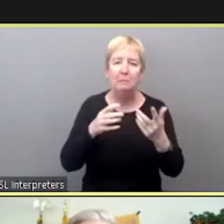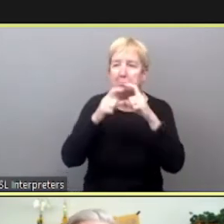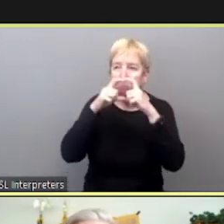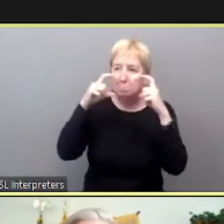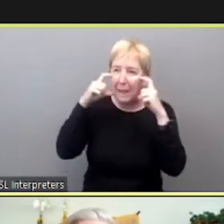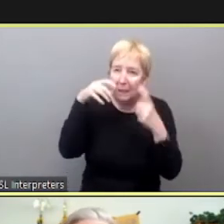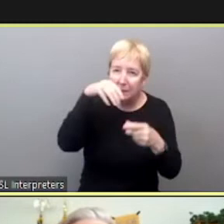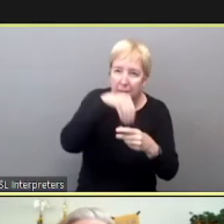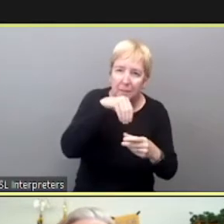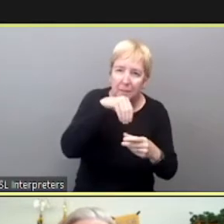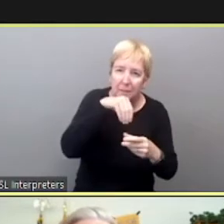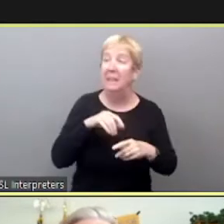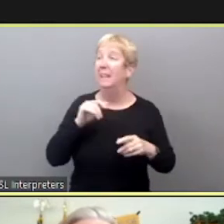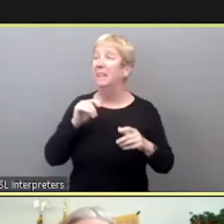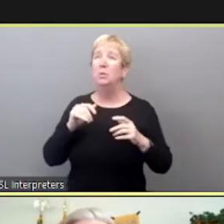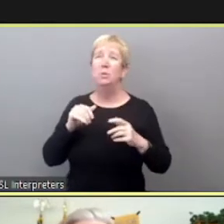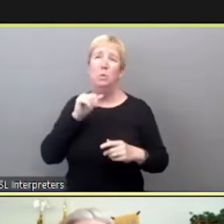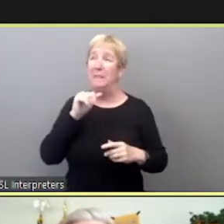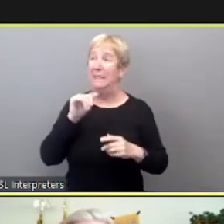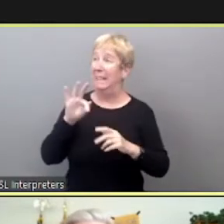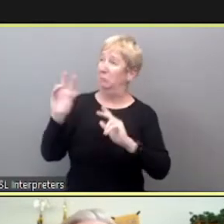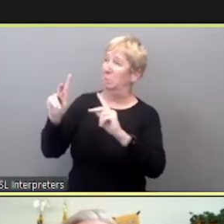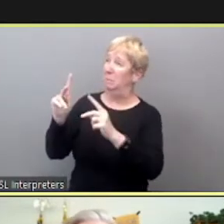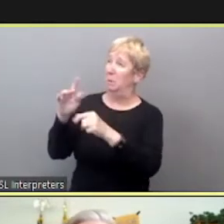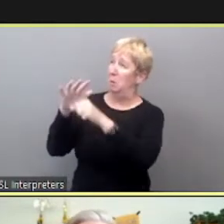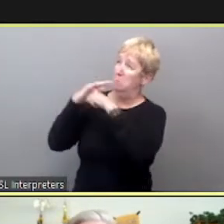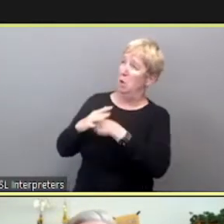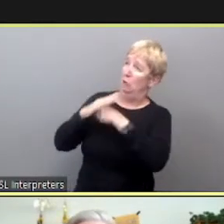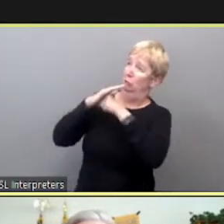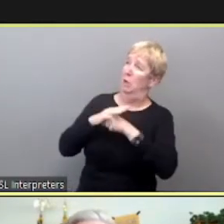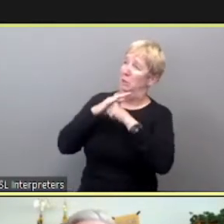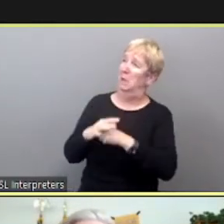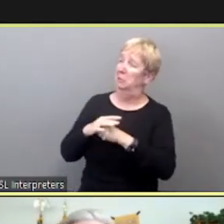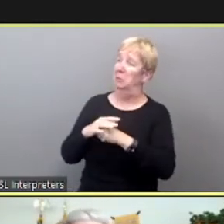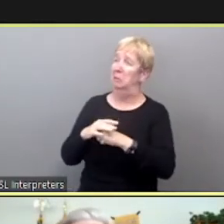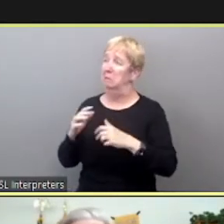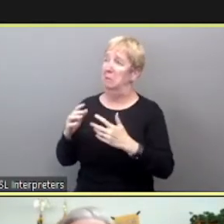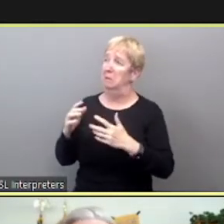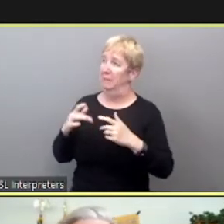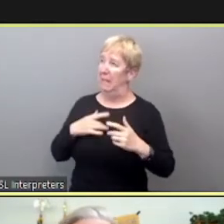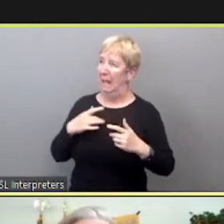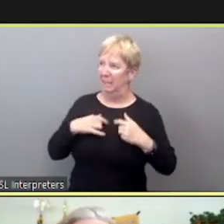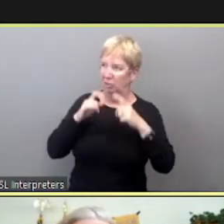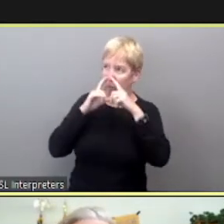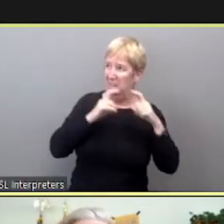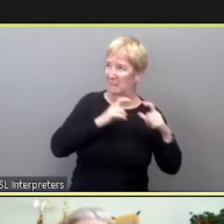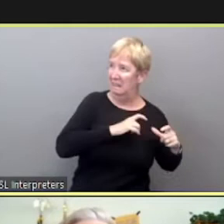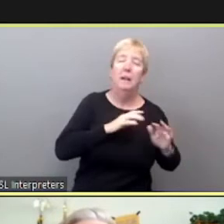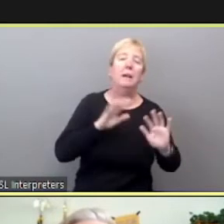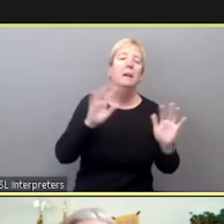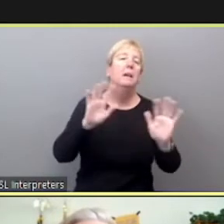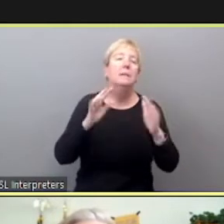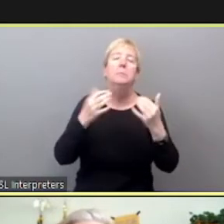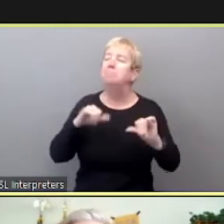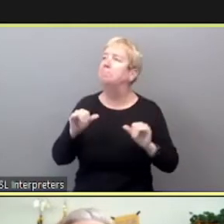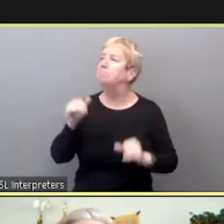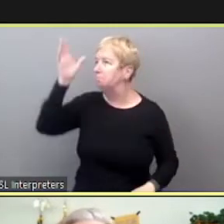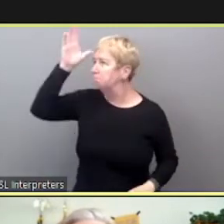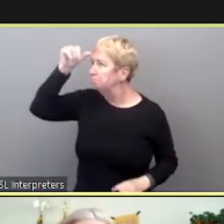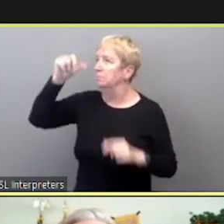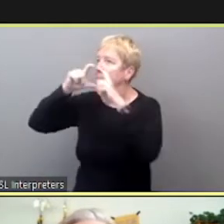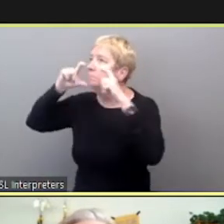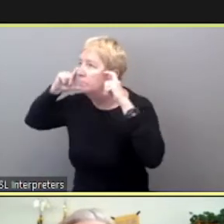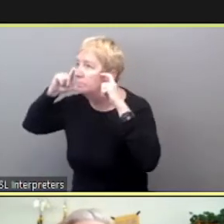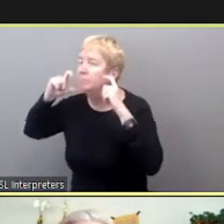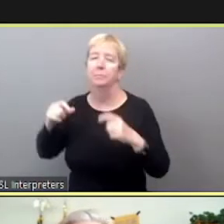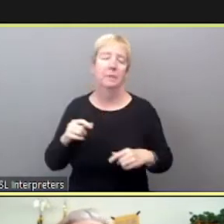to take those masks off indoors. Keep them on unless you're in your own home. The highest rate of spread of COVID right now is in these